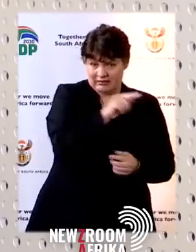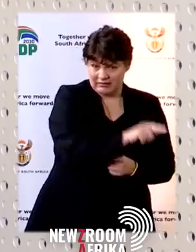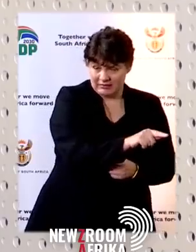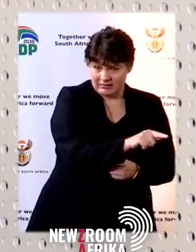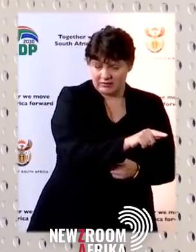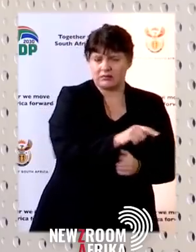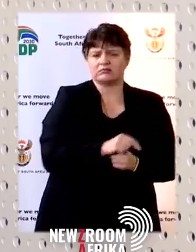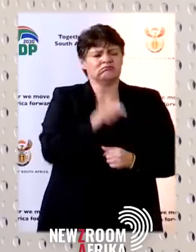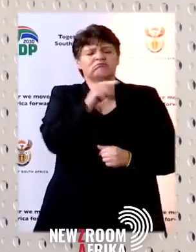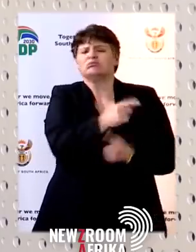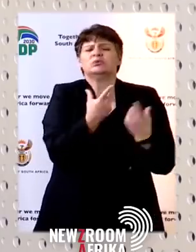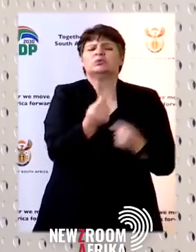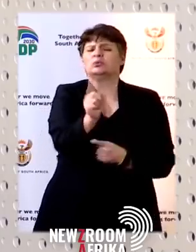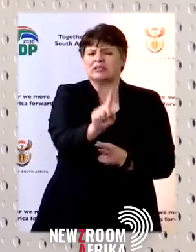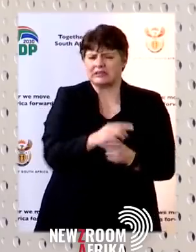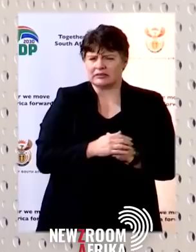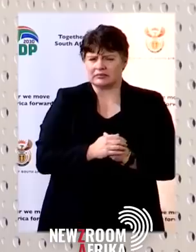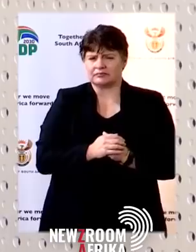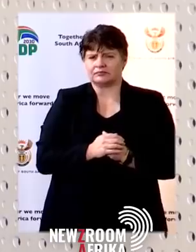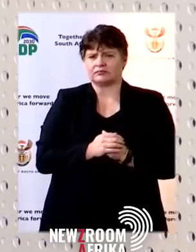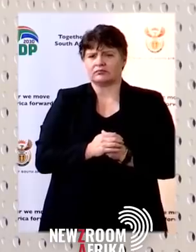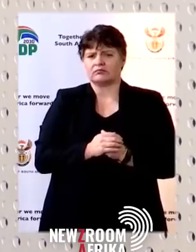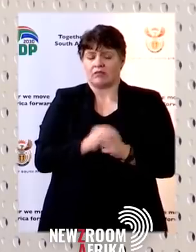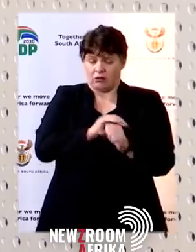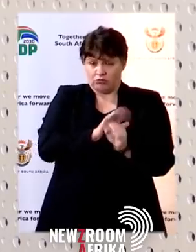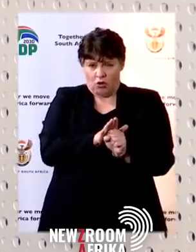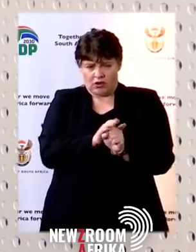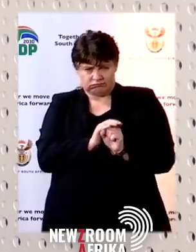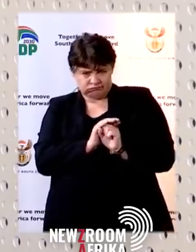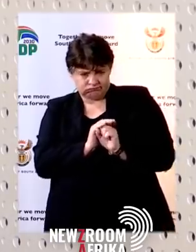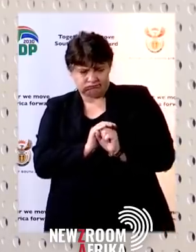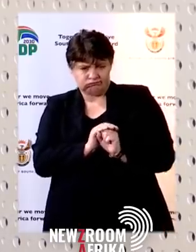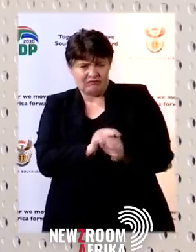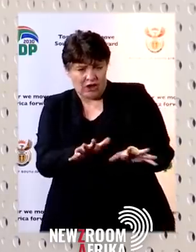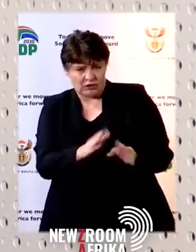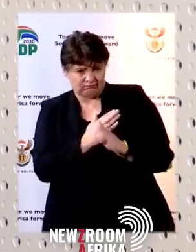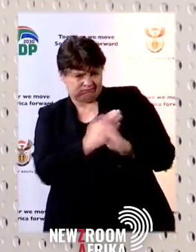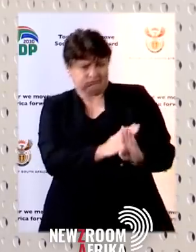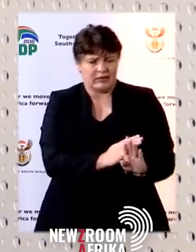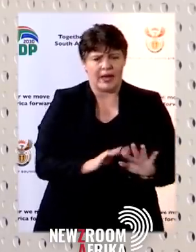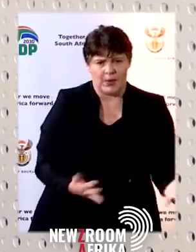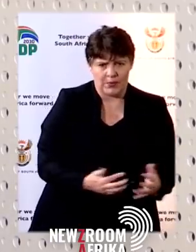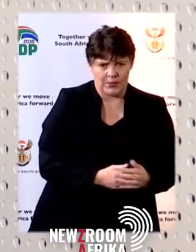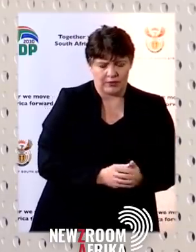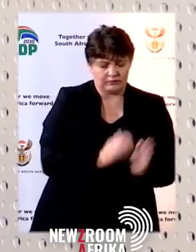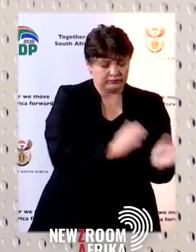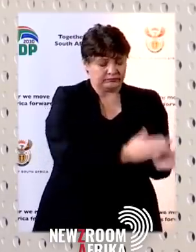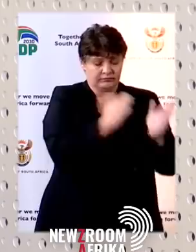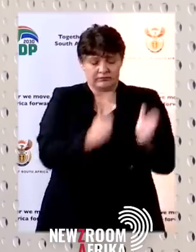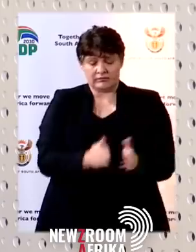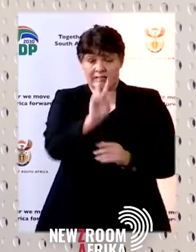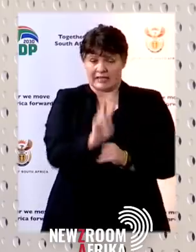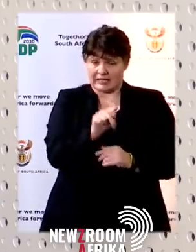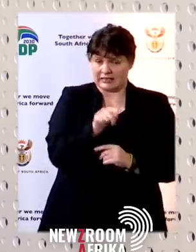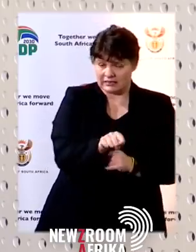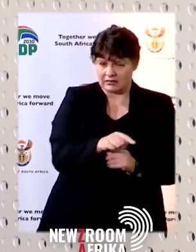directed at addressing our efforts in dealing with the pandemic. Under the second part of the package, the government